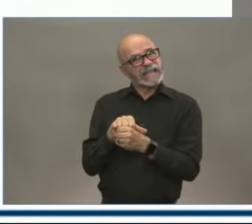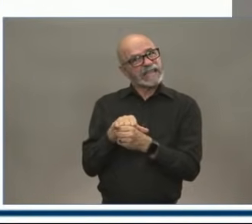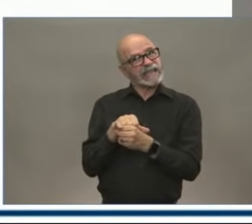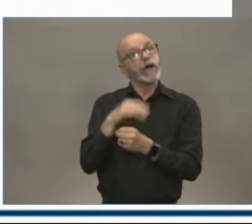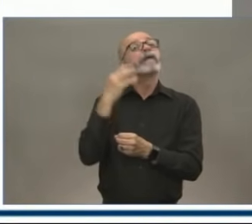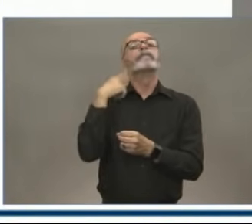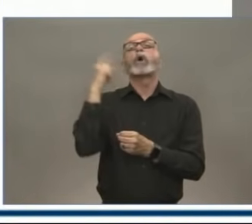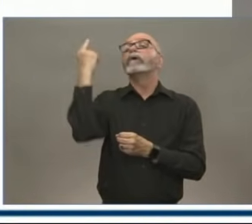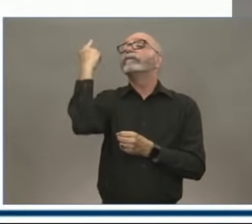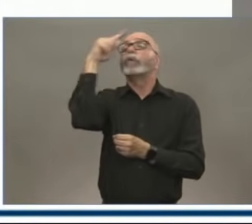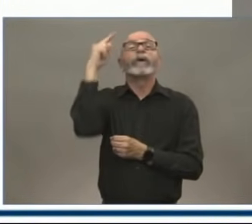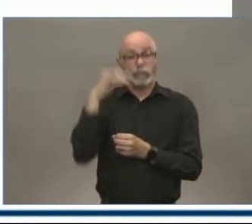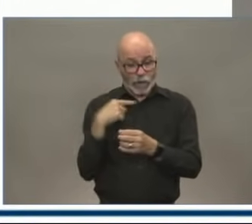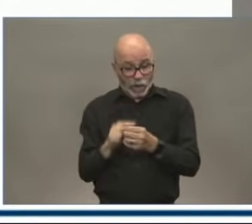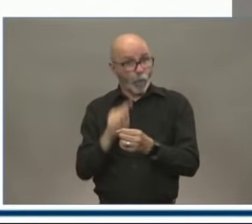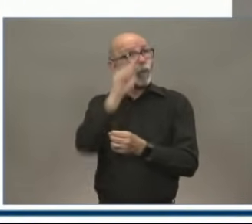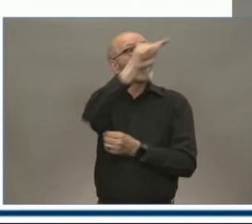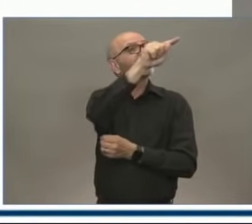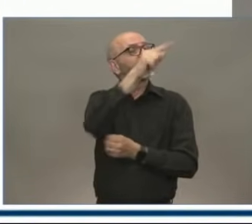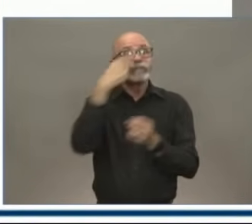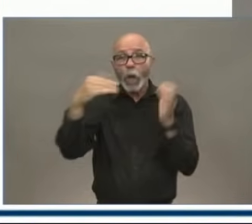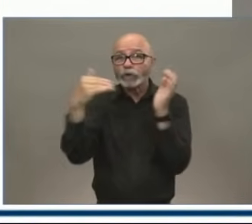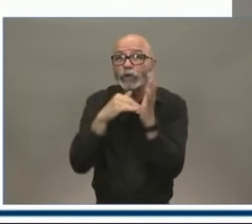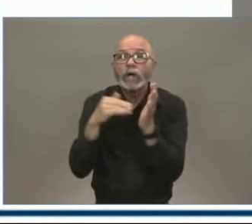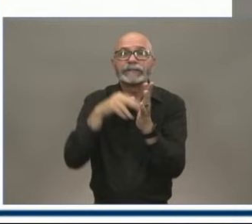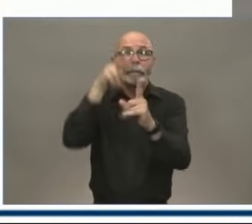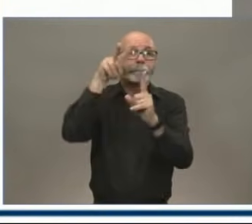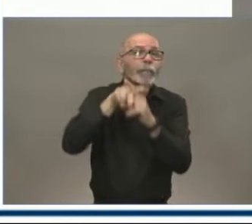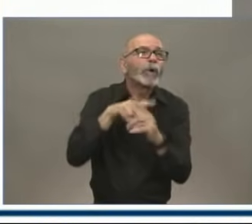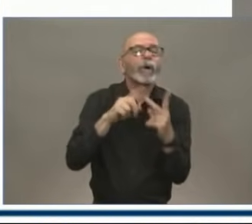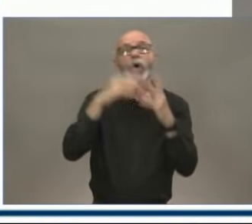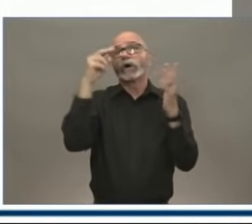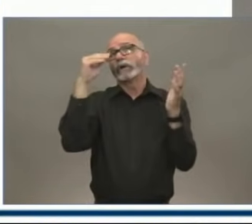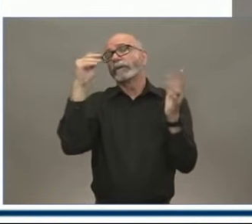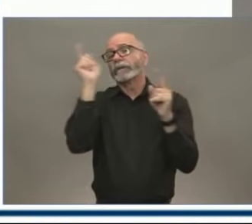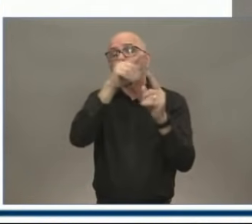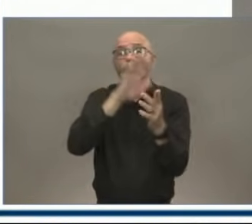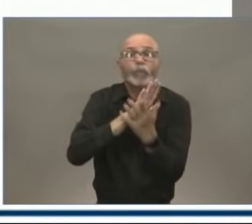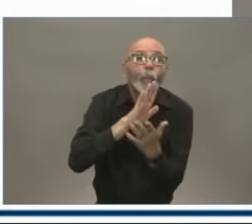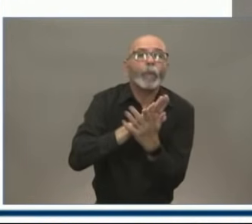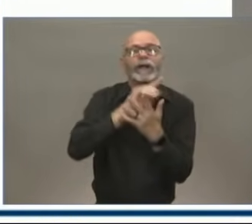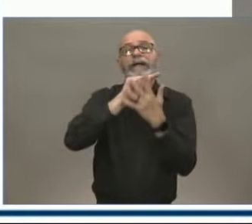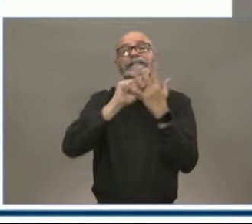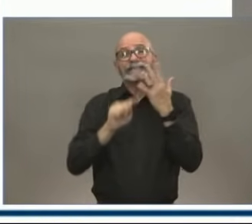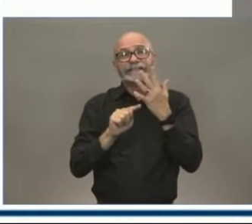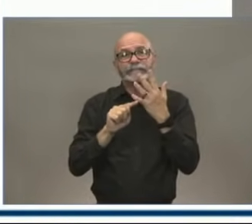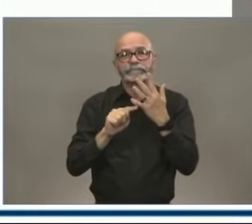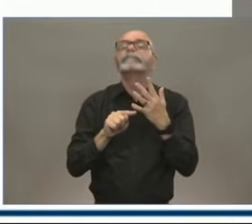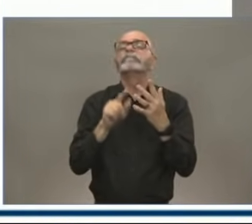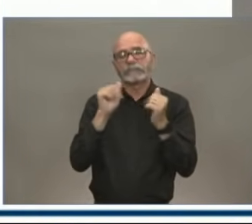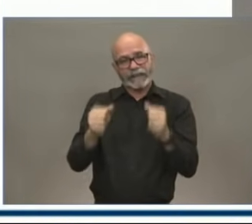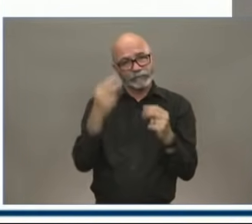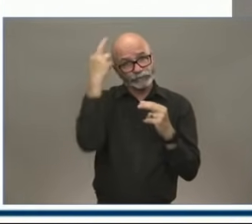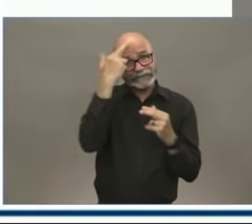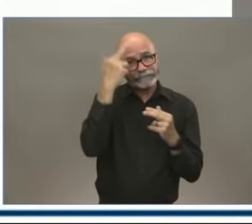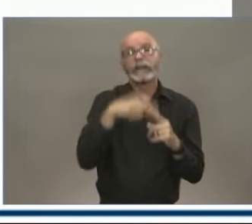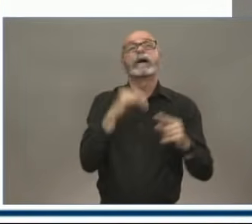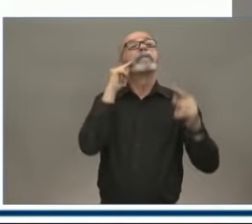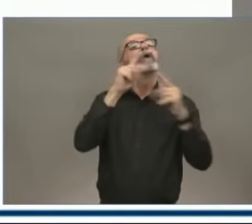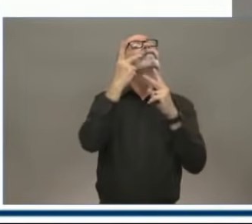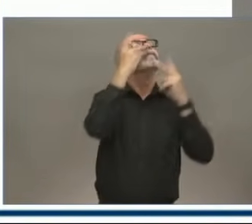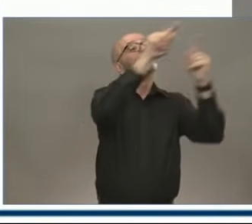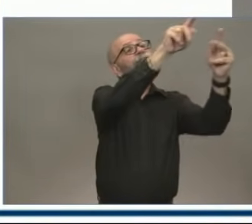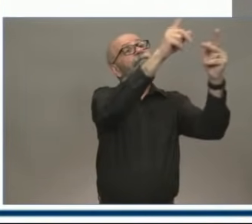live outside the Halifax areas, don't come in unless it's for work, school, or medical treatment. It's critically important